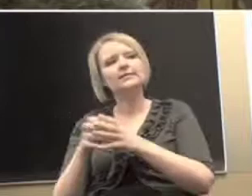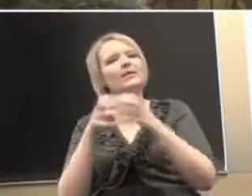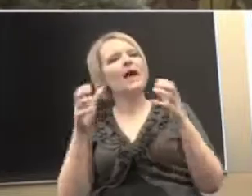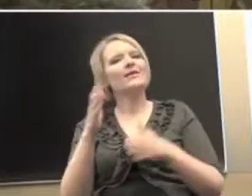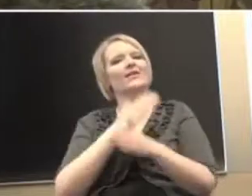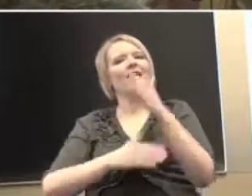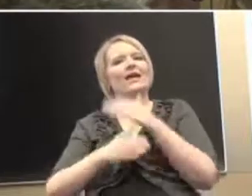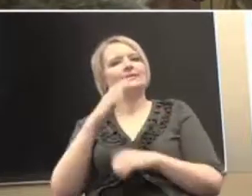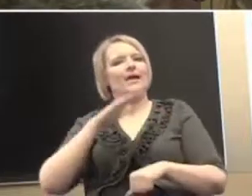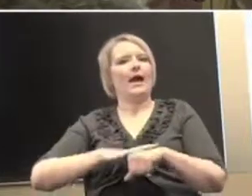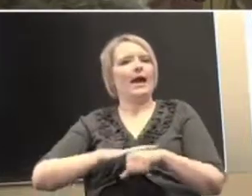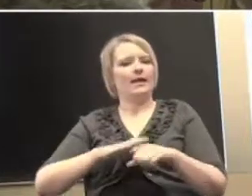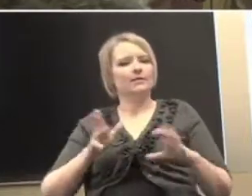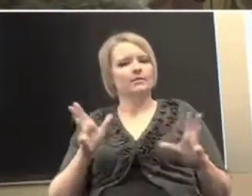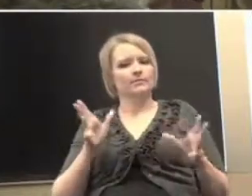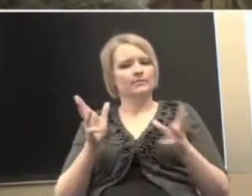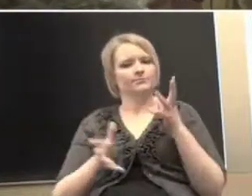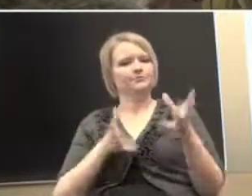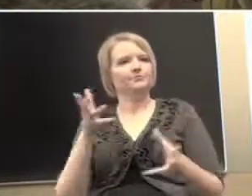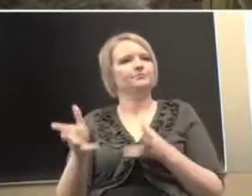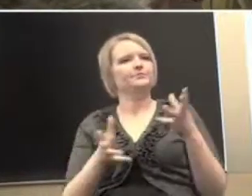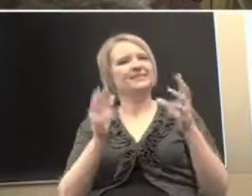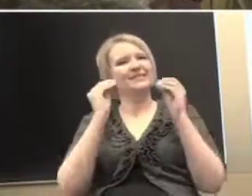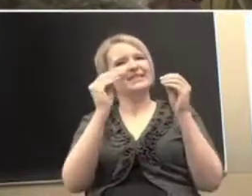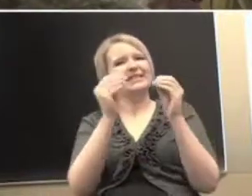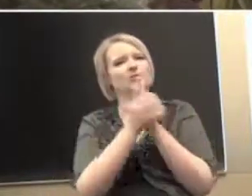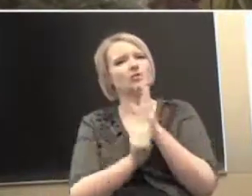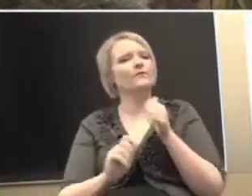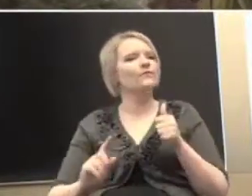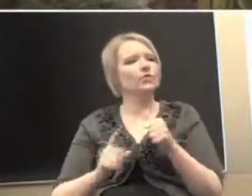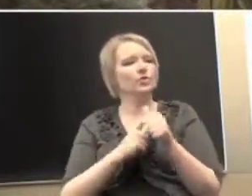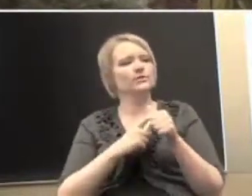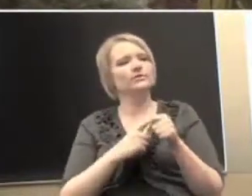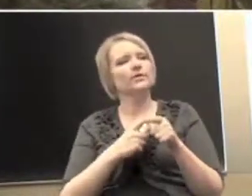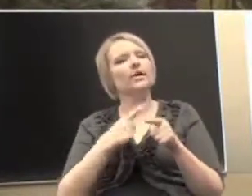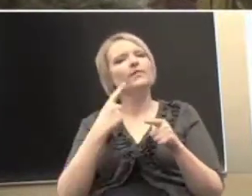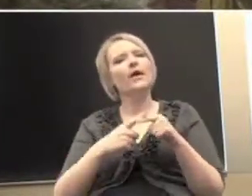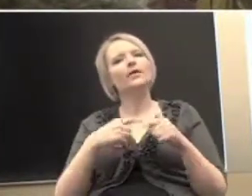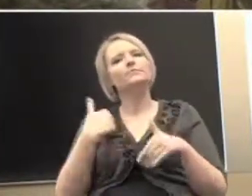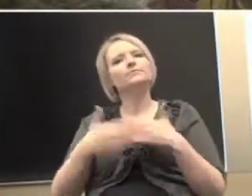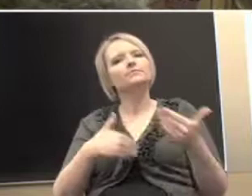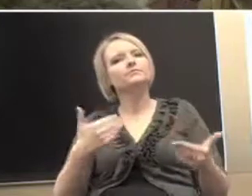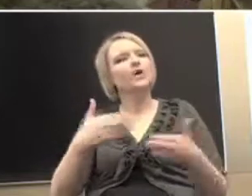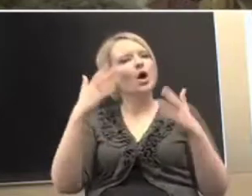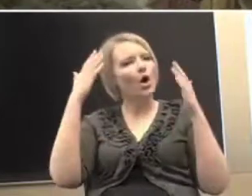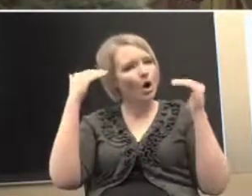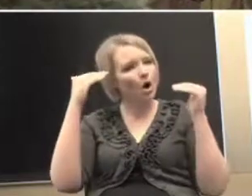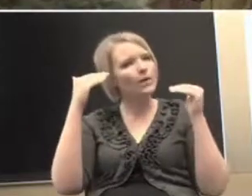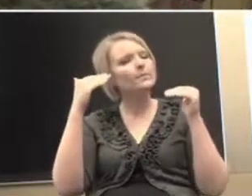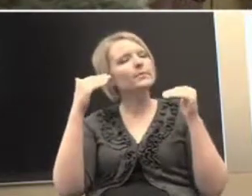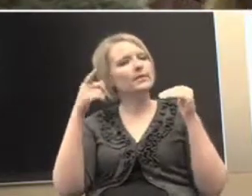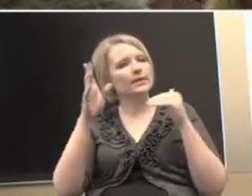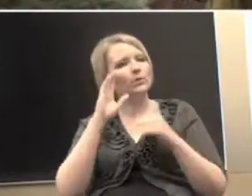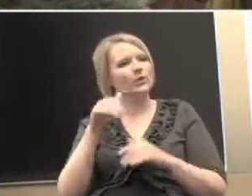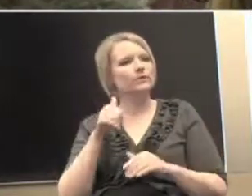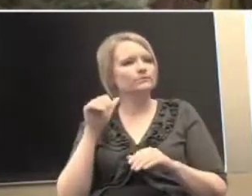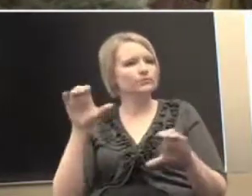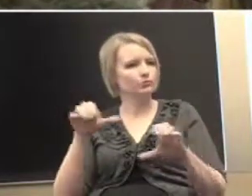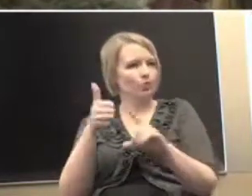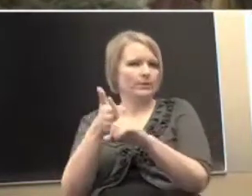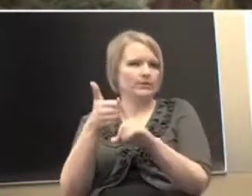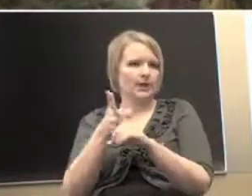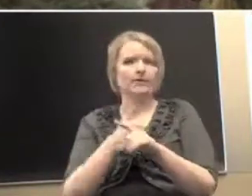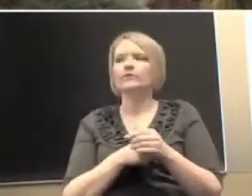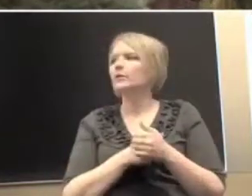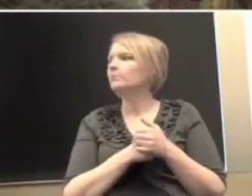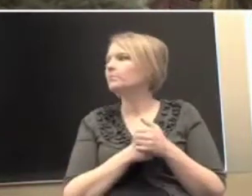hands-on teaching that skill at first. And then, gradually hoping that he's going to do it on his own.